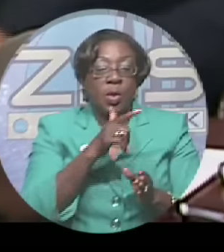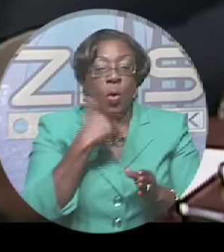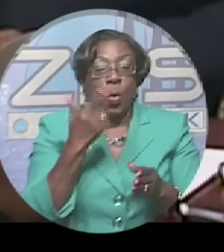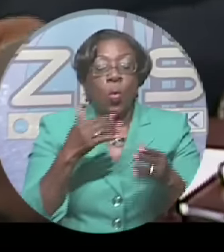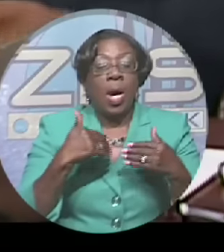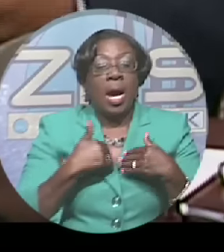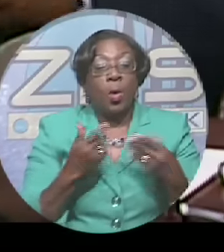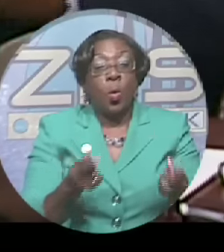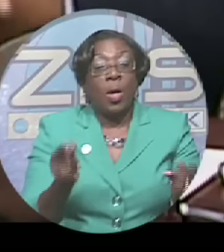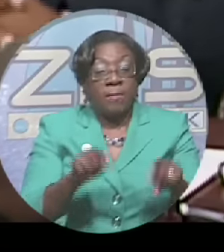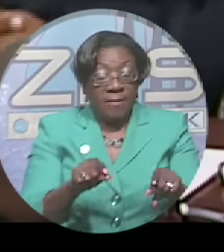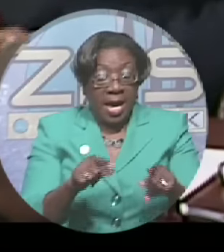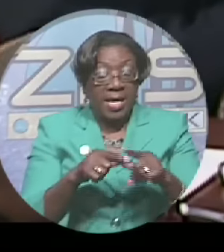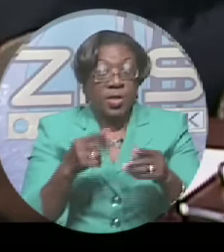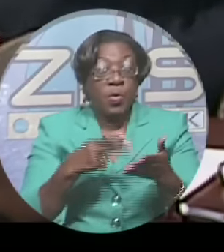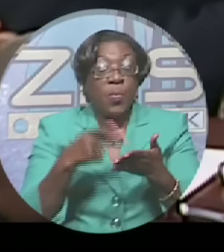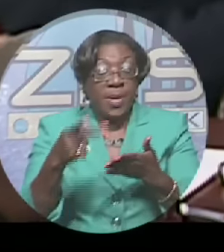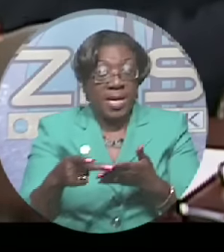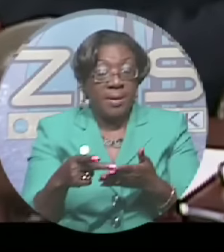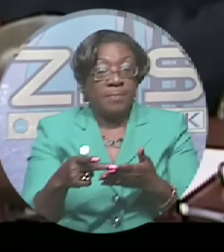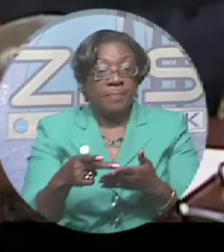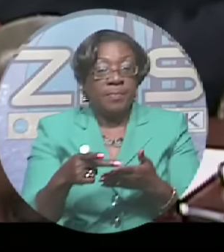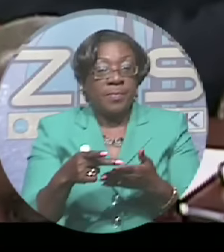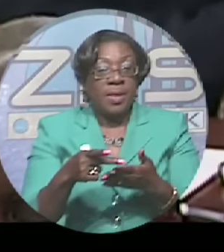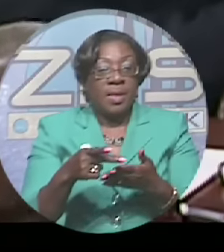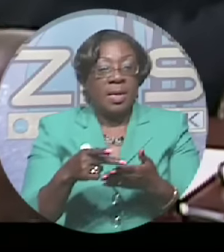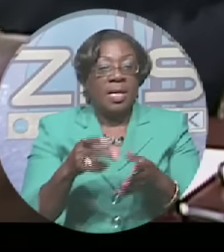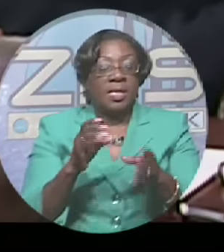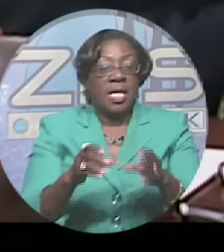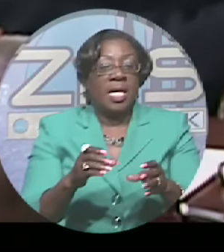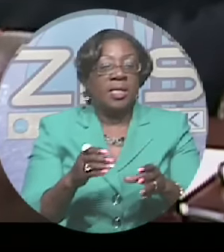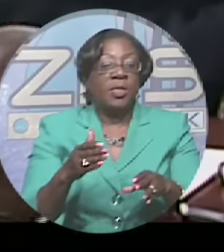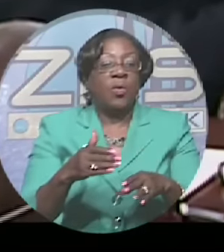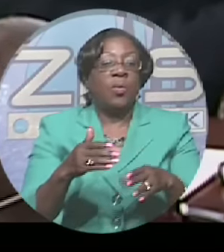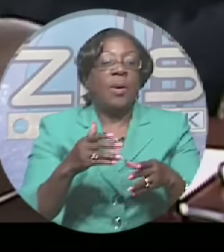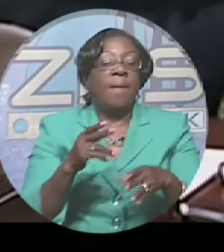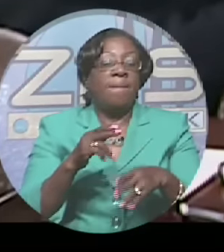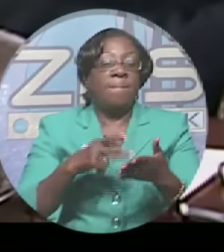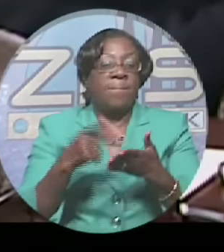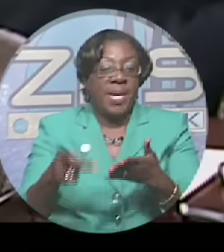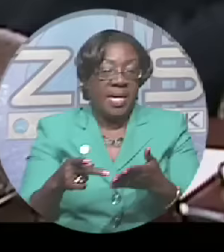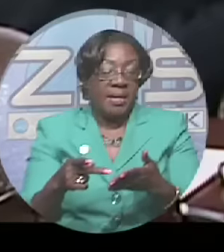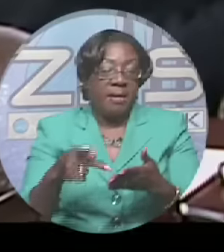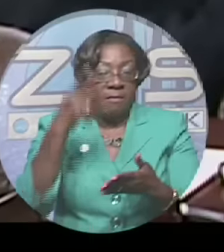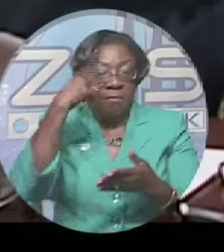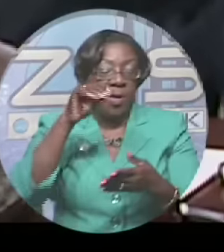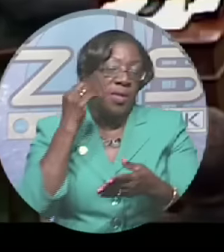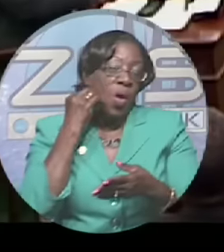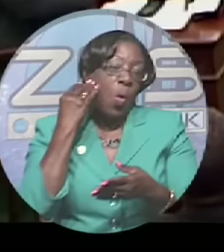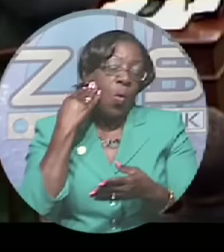pay but have fallen behind the chance to get back on track. Yes,